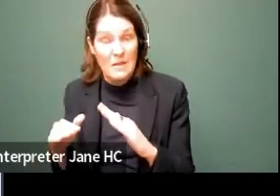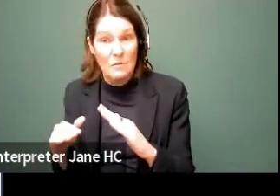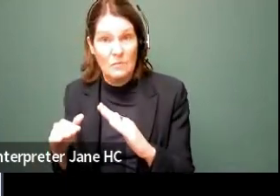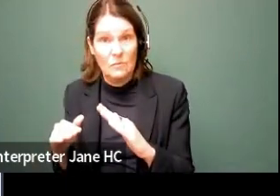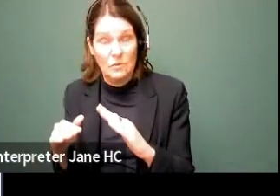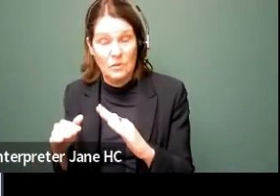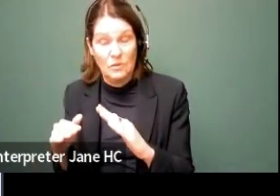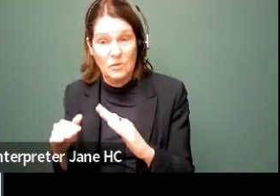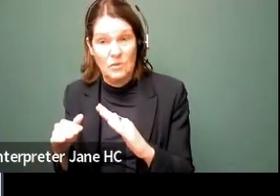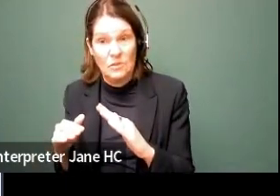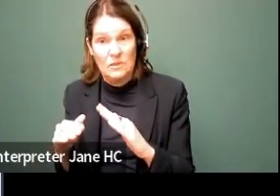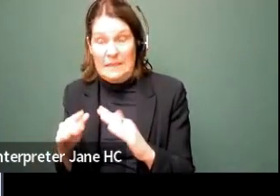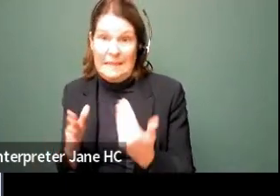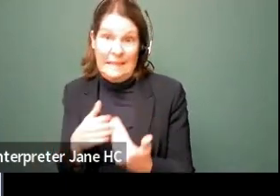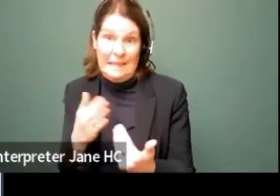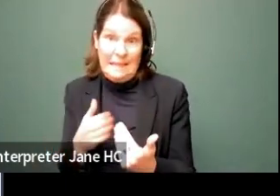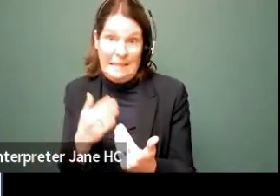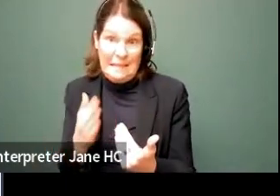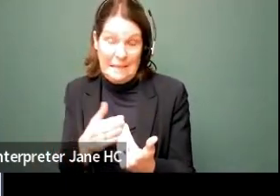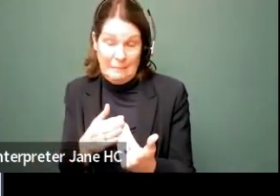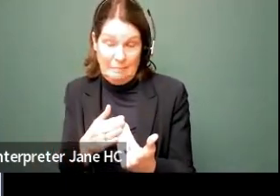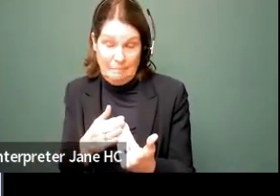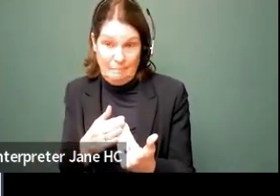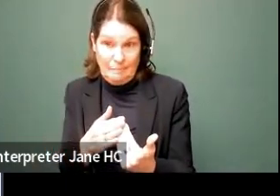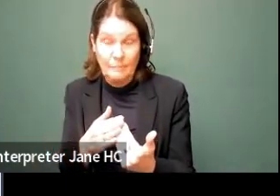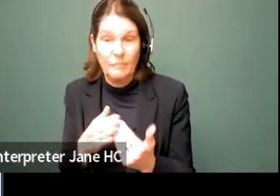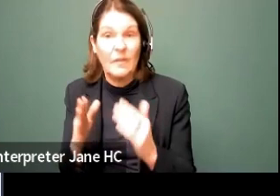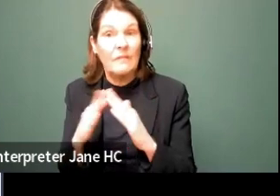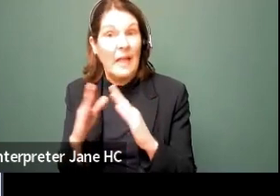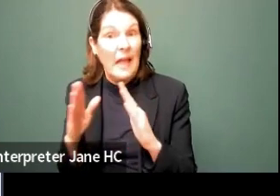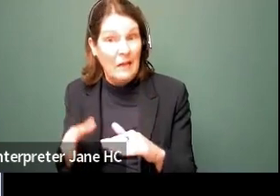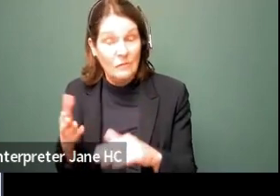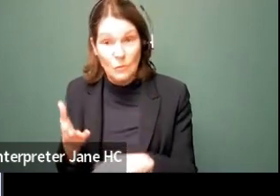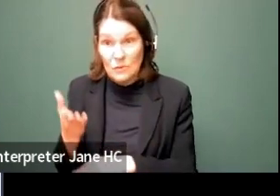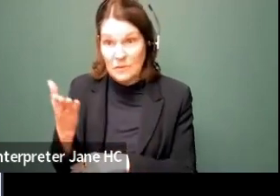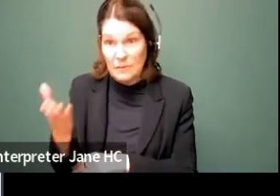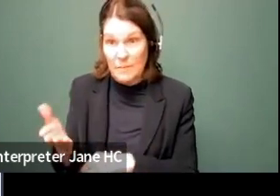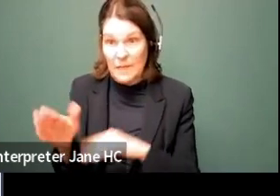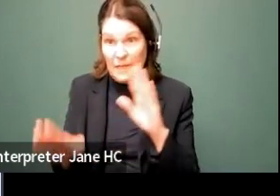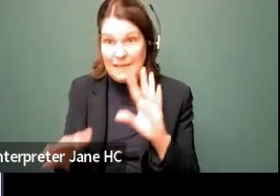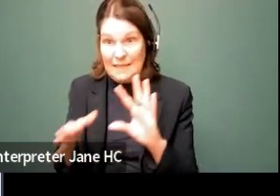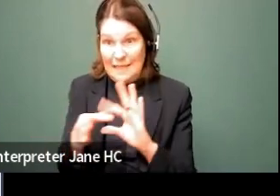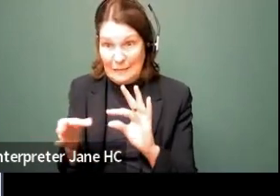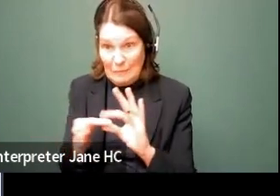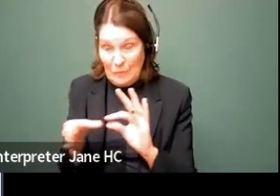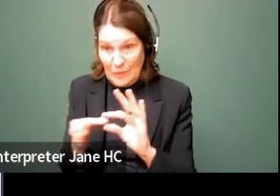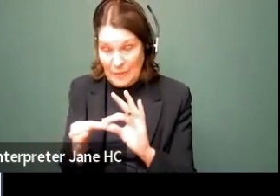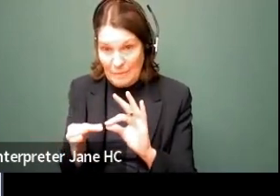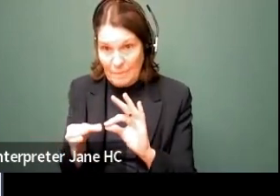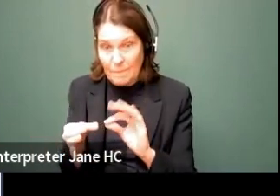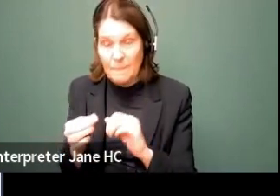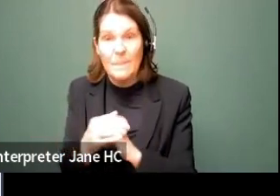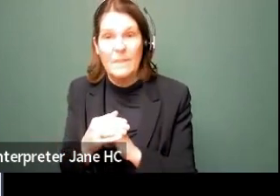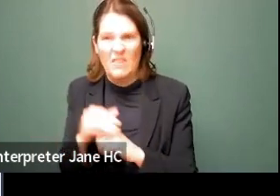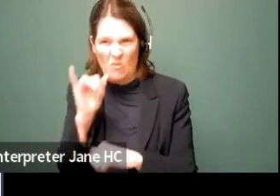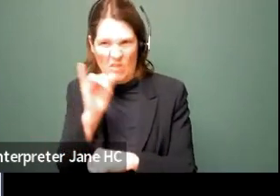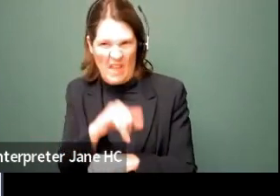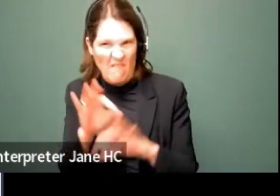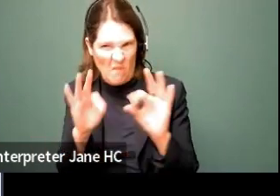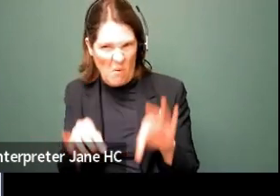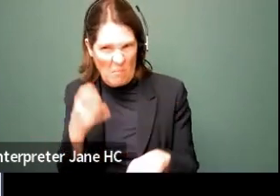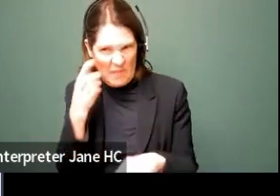it's actually really easy. So if you submit Mhm. testimony on the House side through that